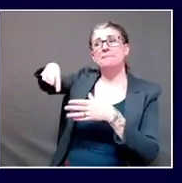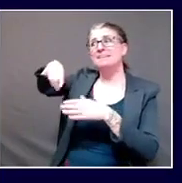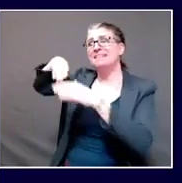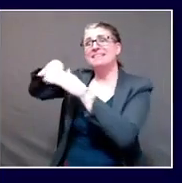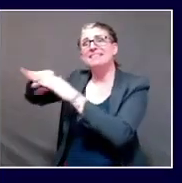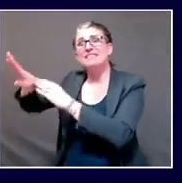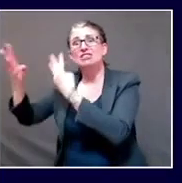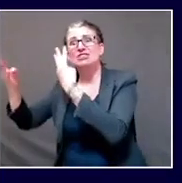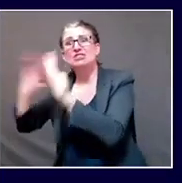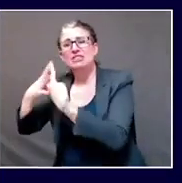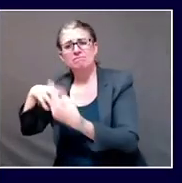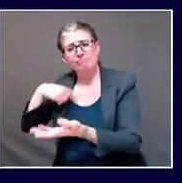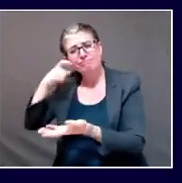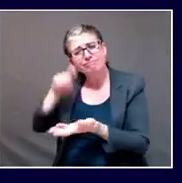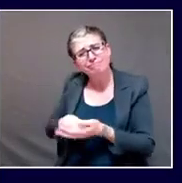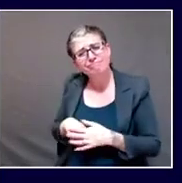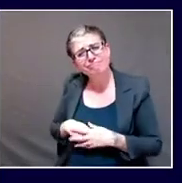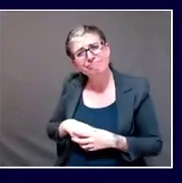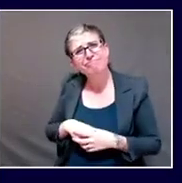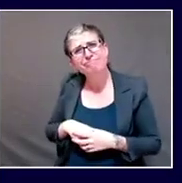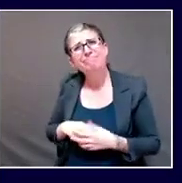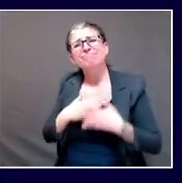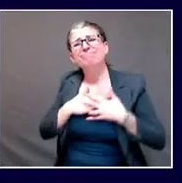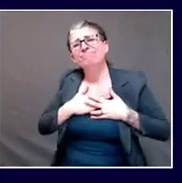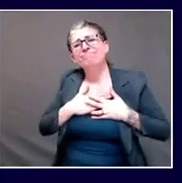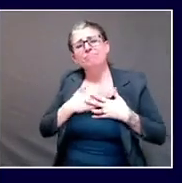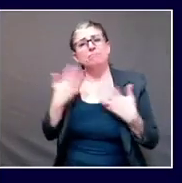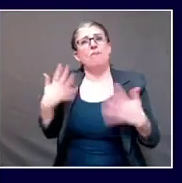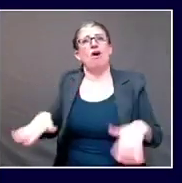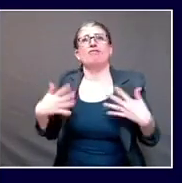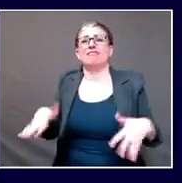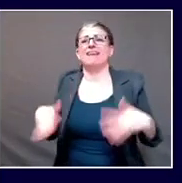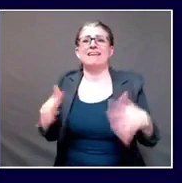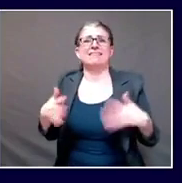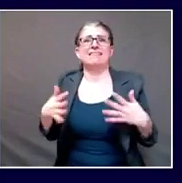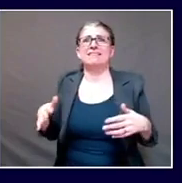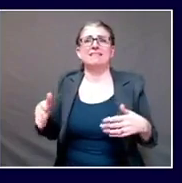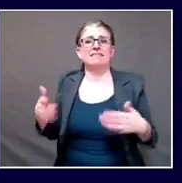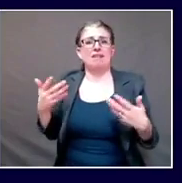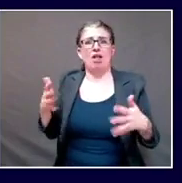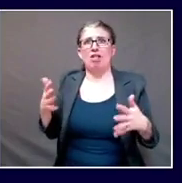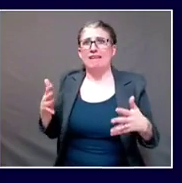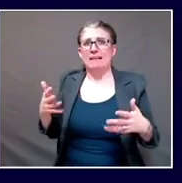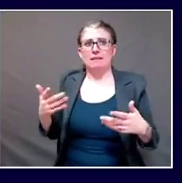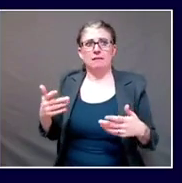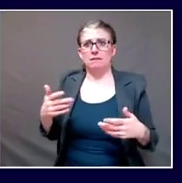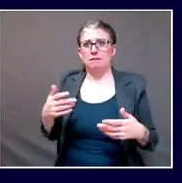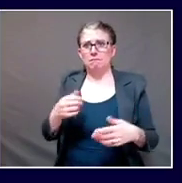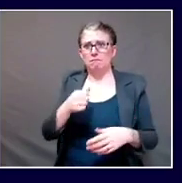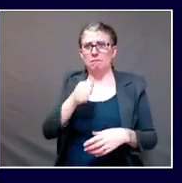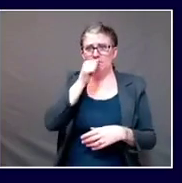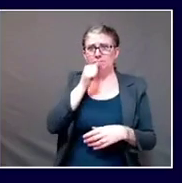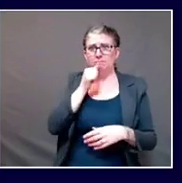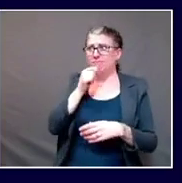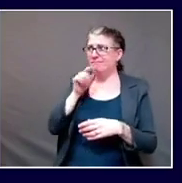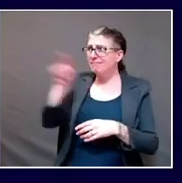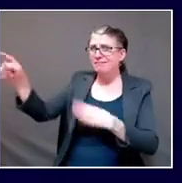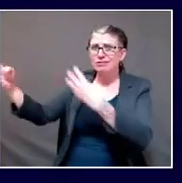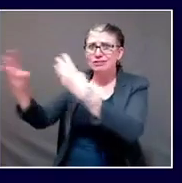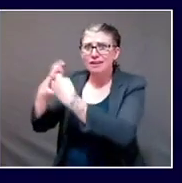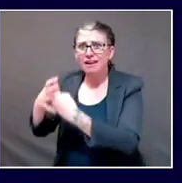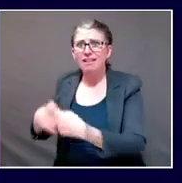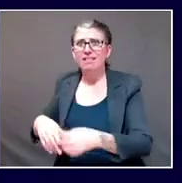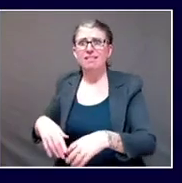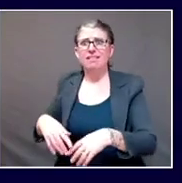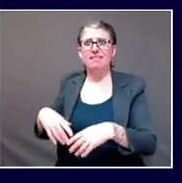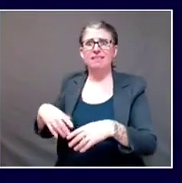that a family member is in incarceration right now with COVID-19 out there certainly adds a level of added concern. And